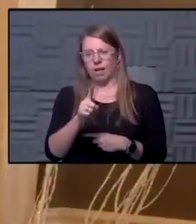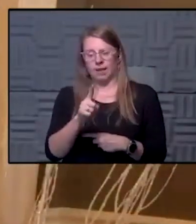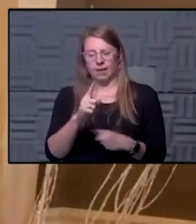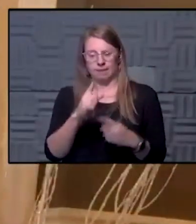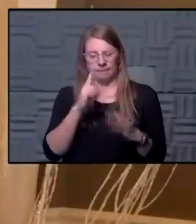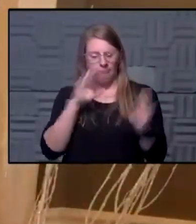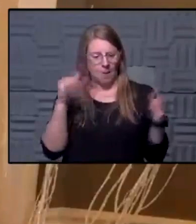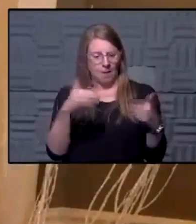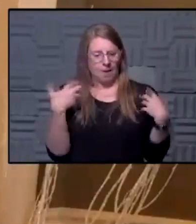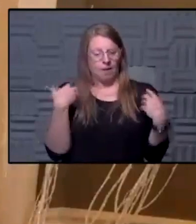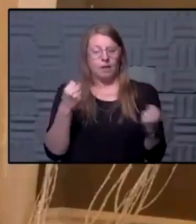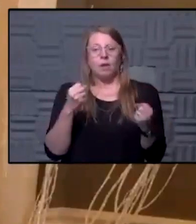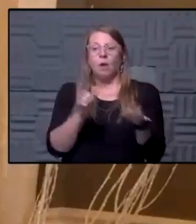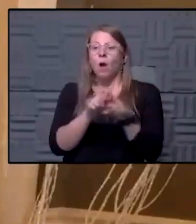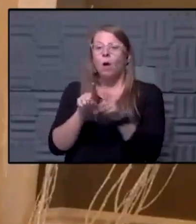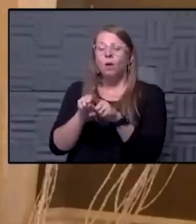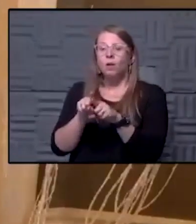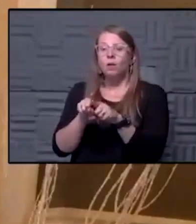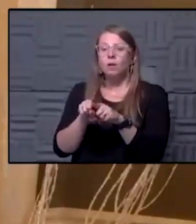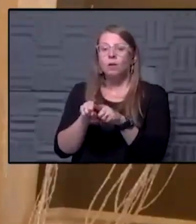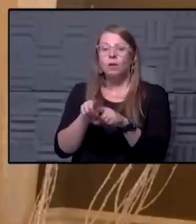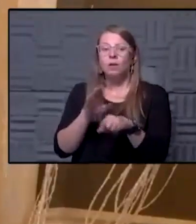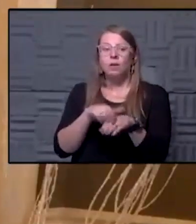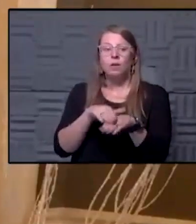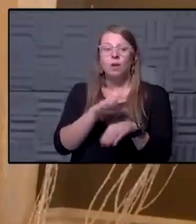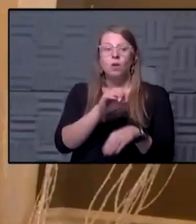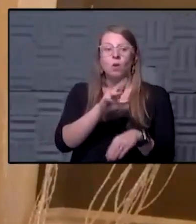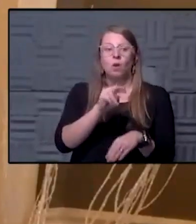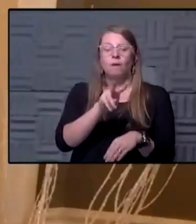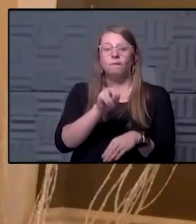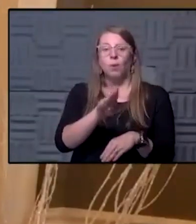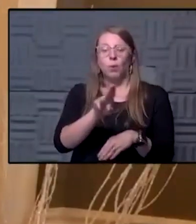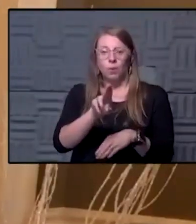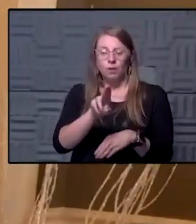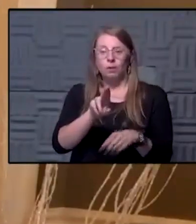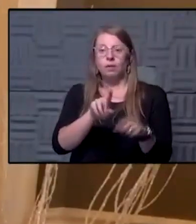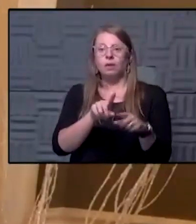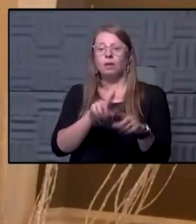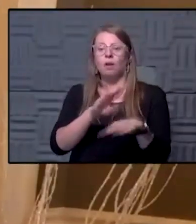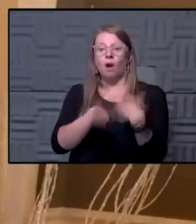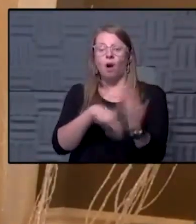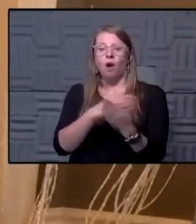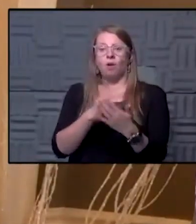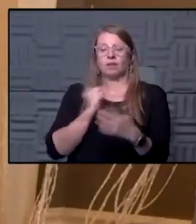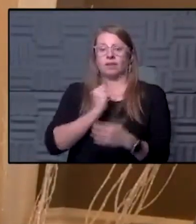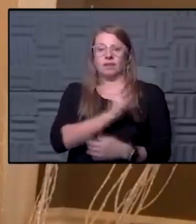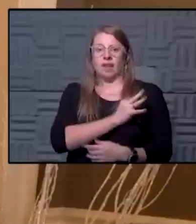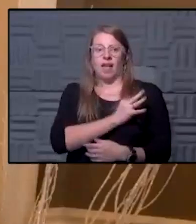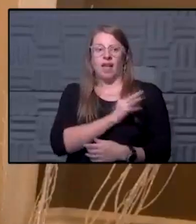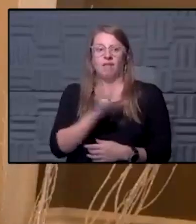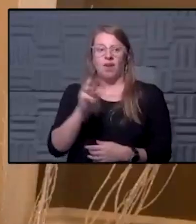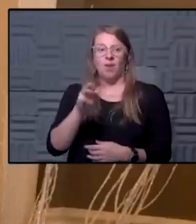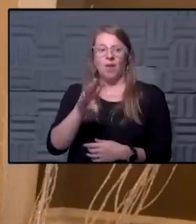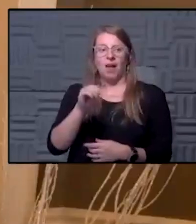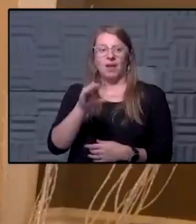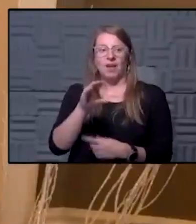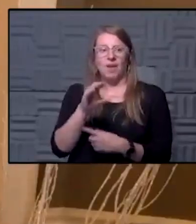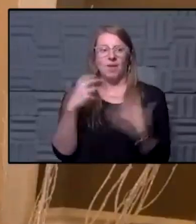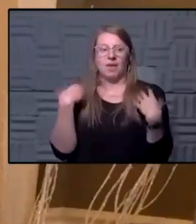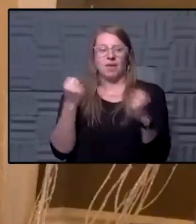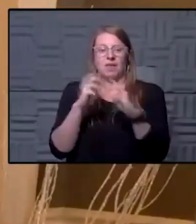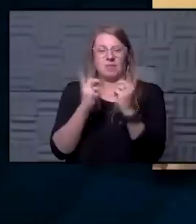conscious. And I must say also, Dr. Corriveau and the entire staff at the Wyandotte Health Department are doing